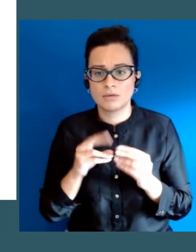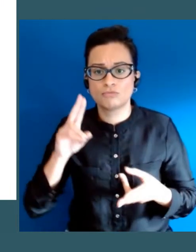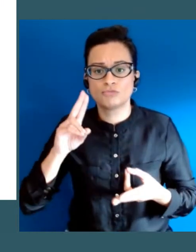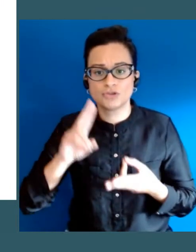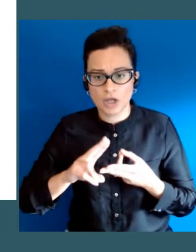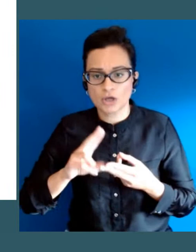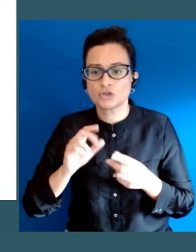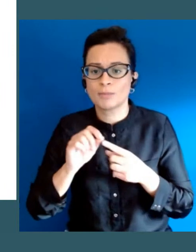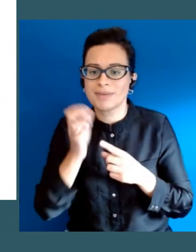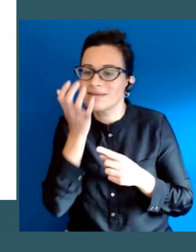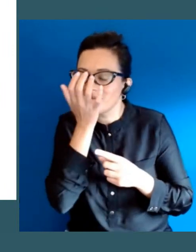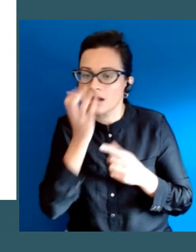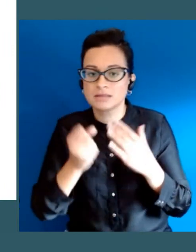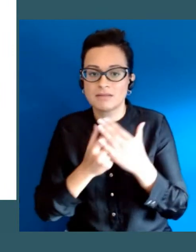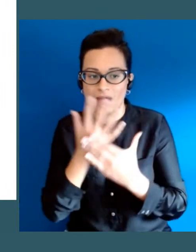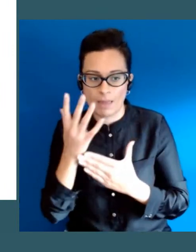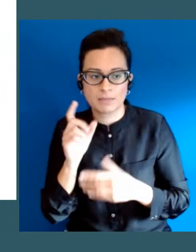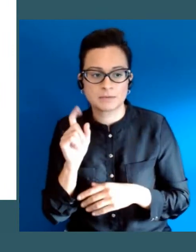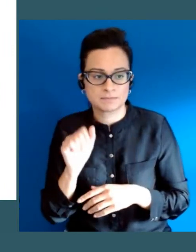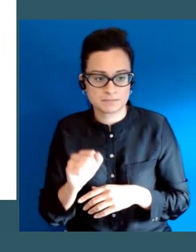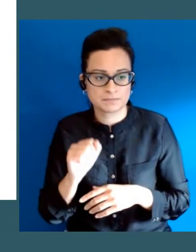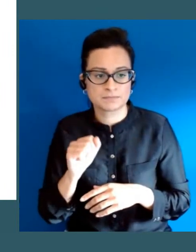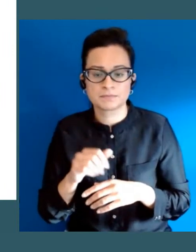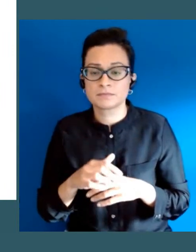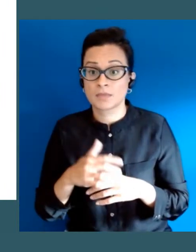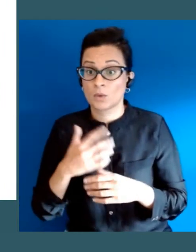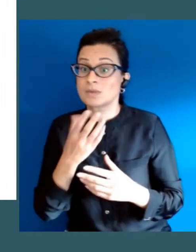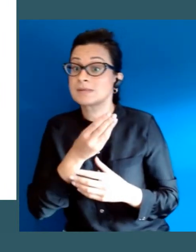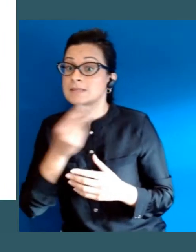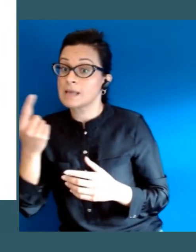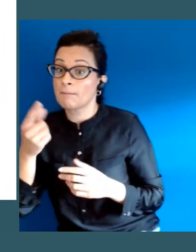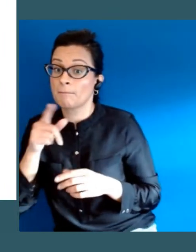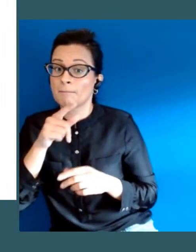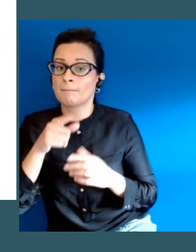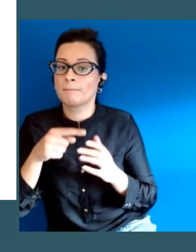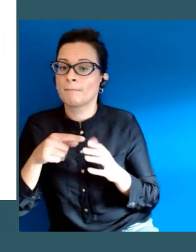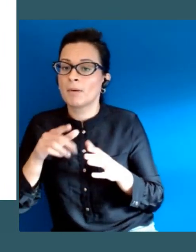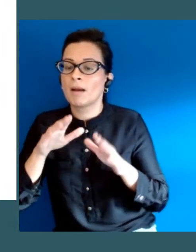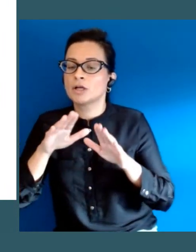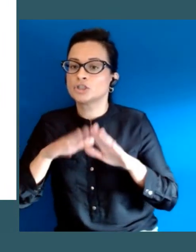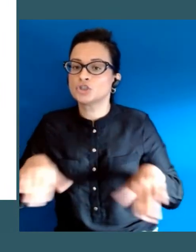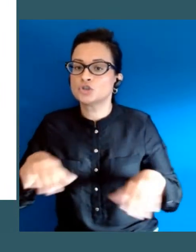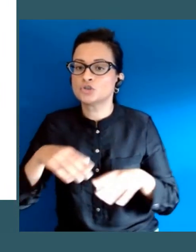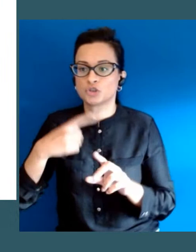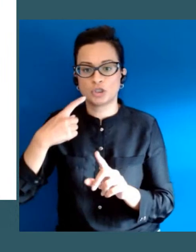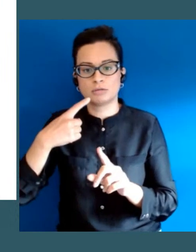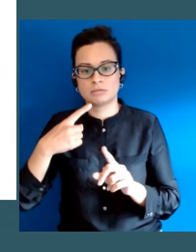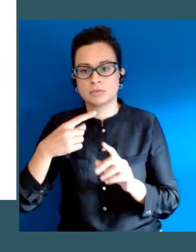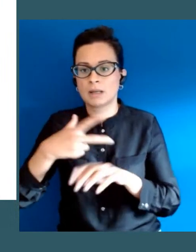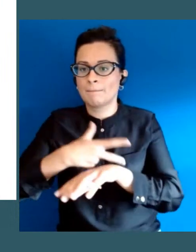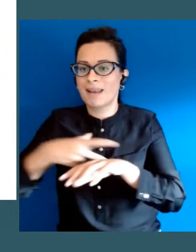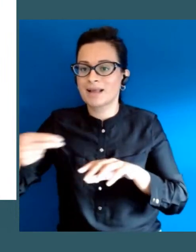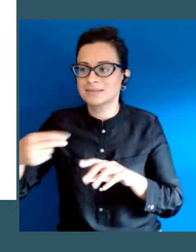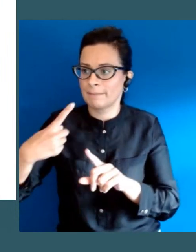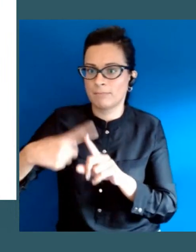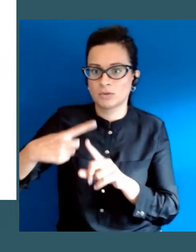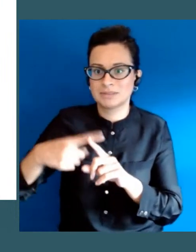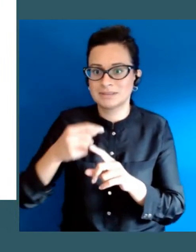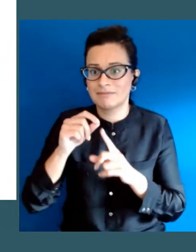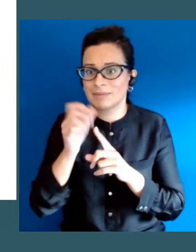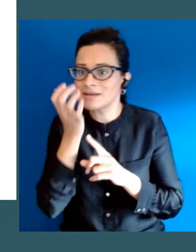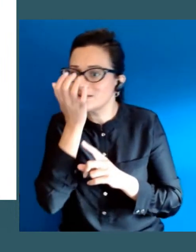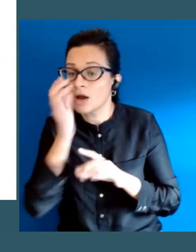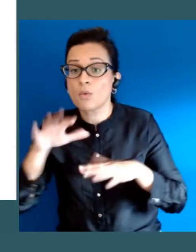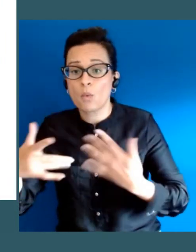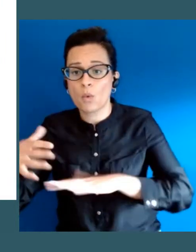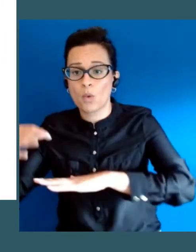Likewise, infants that were positive on blood testing to peanut or skin testing